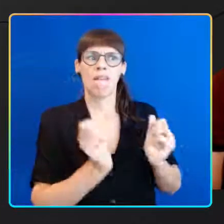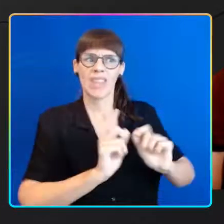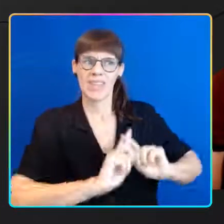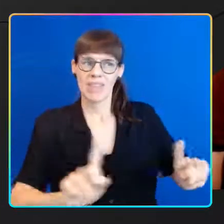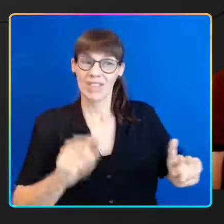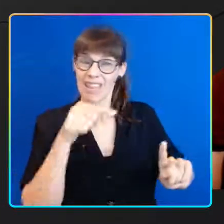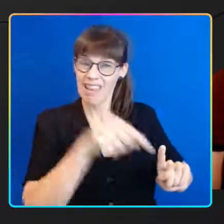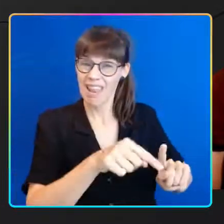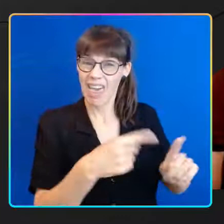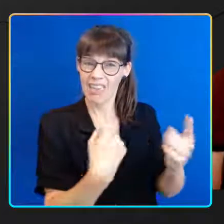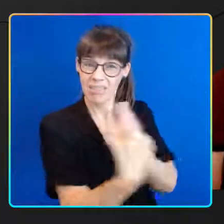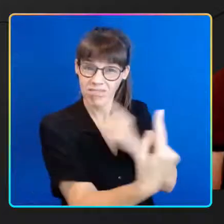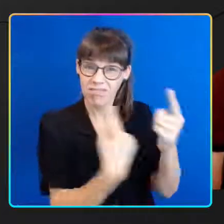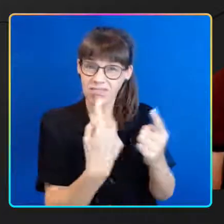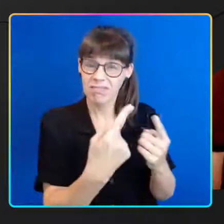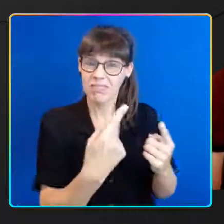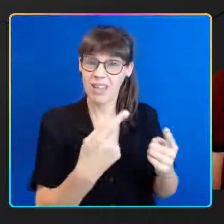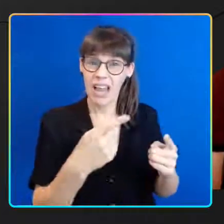conversation to have?